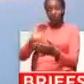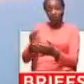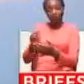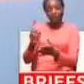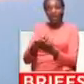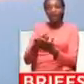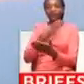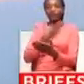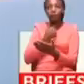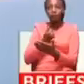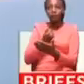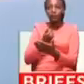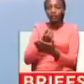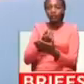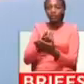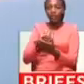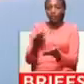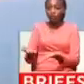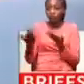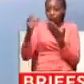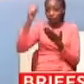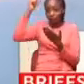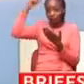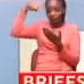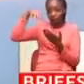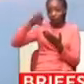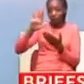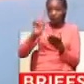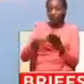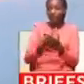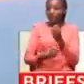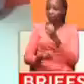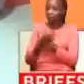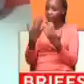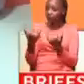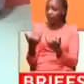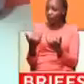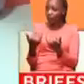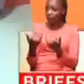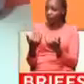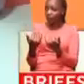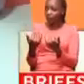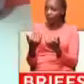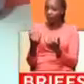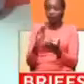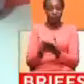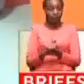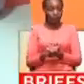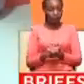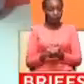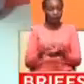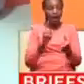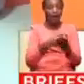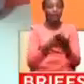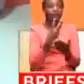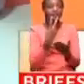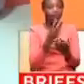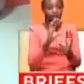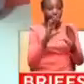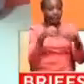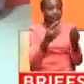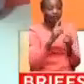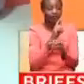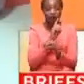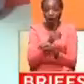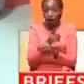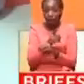mm-hmm. fix your star. Mm-hmm. Yeah. All right. So then tell us exactly what happened. Now the voice is talking to Dr. Jafari. So the voice is giving instructions